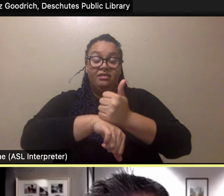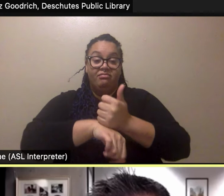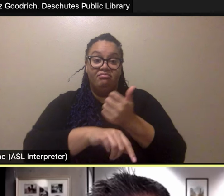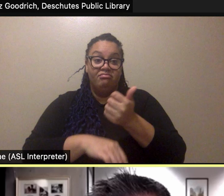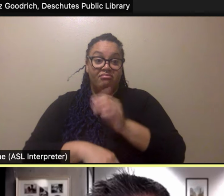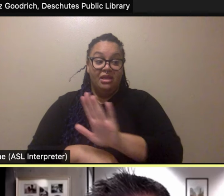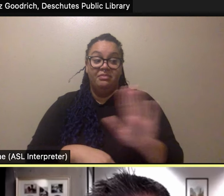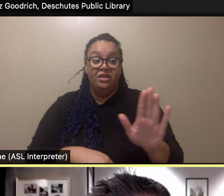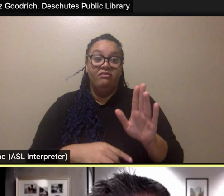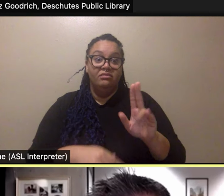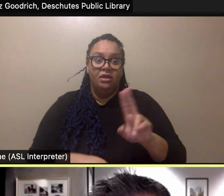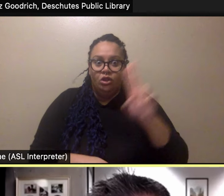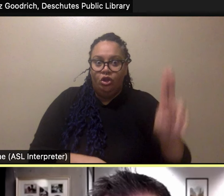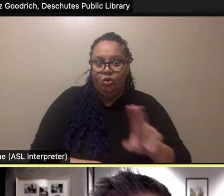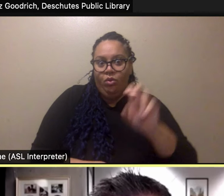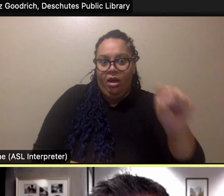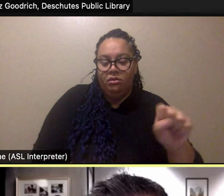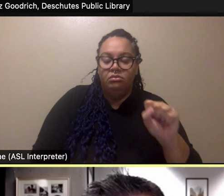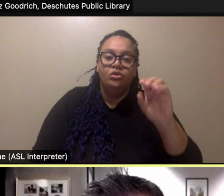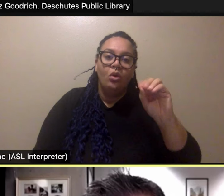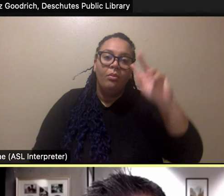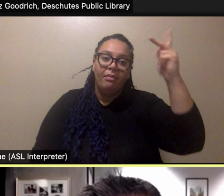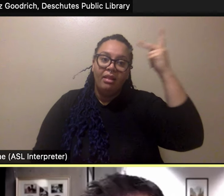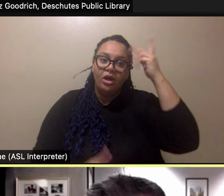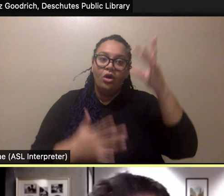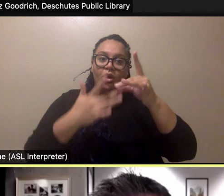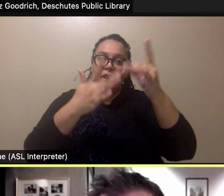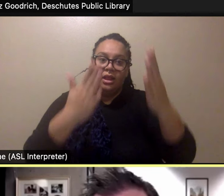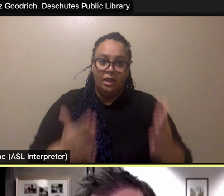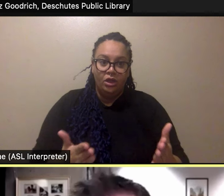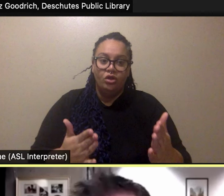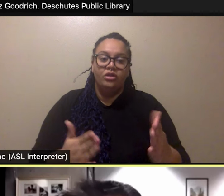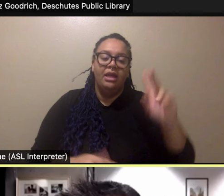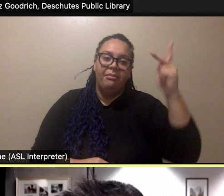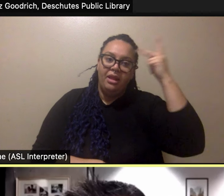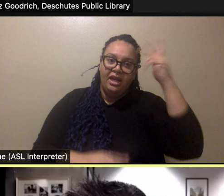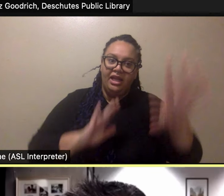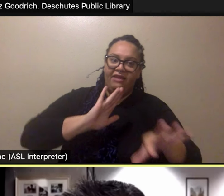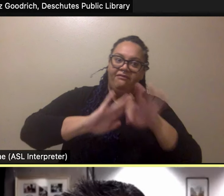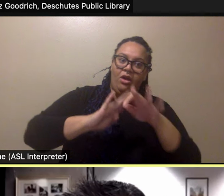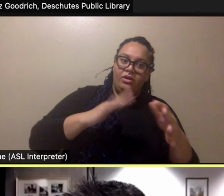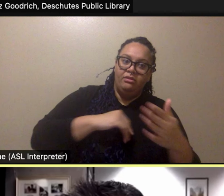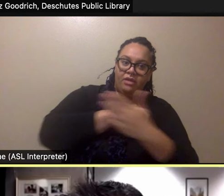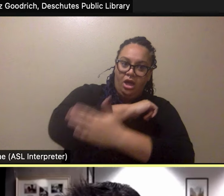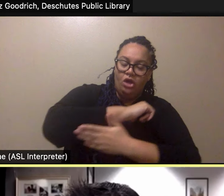1776 to 83. And so the people who, the political leaders that politically founded the country,